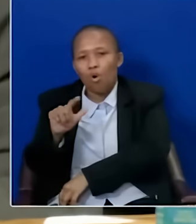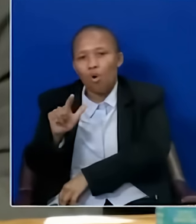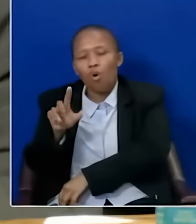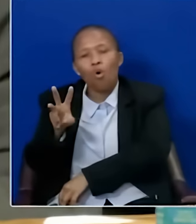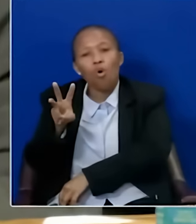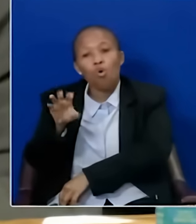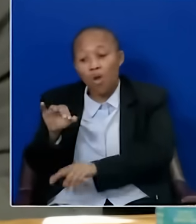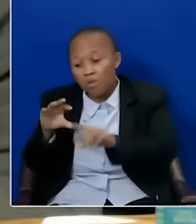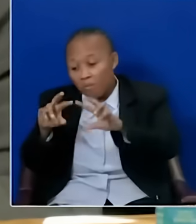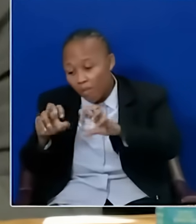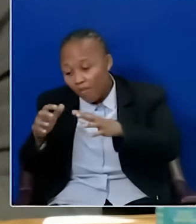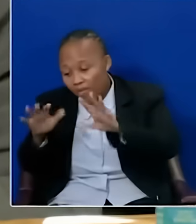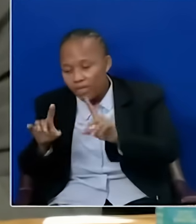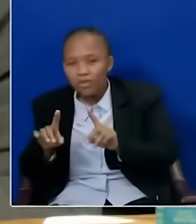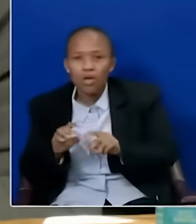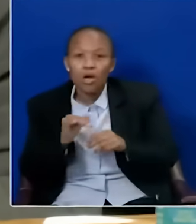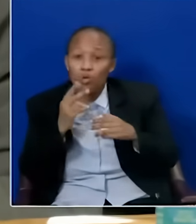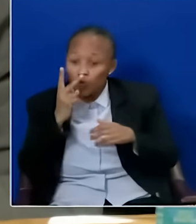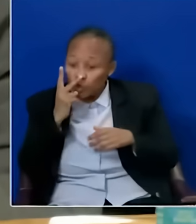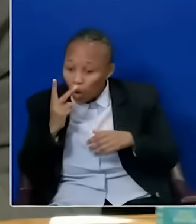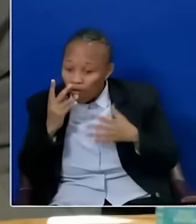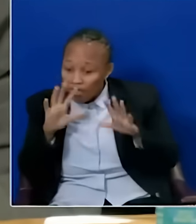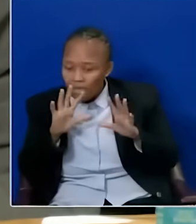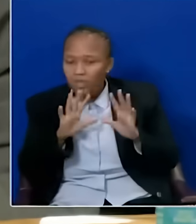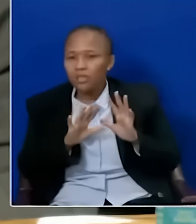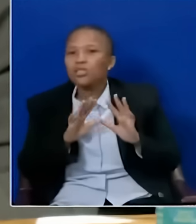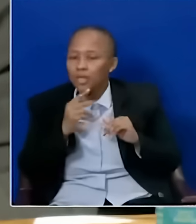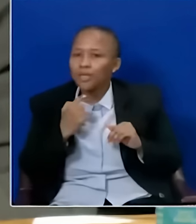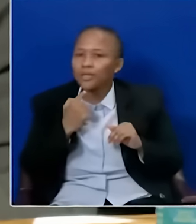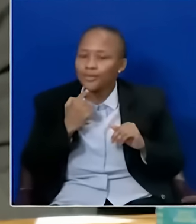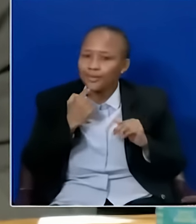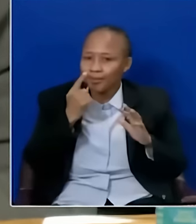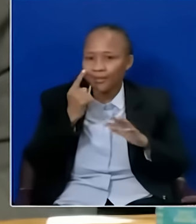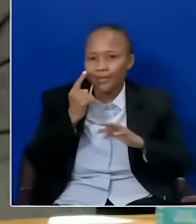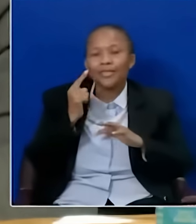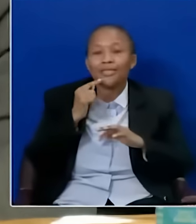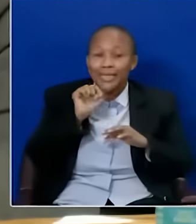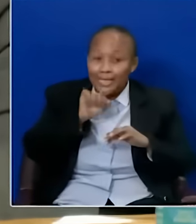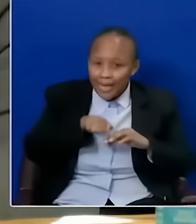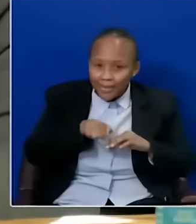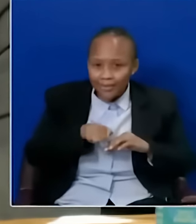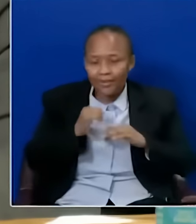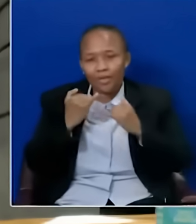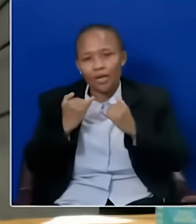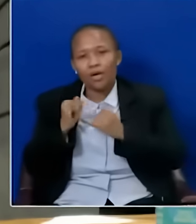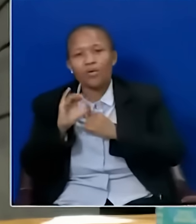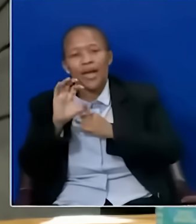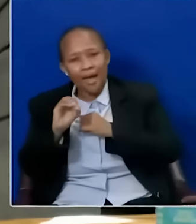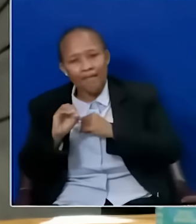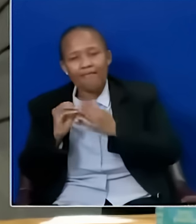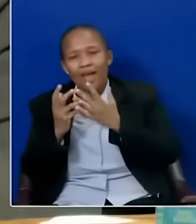just testified, in those working notes is that he did make the match from the cartridge cases